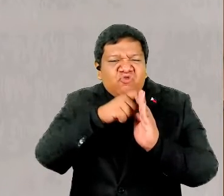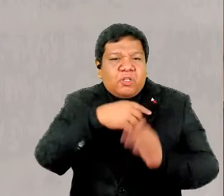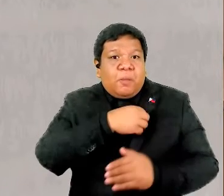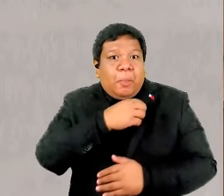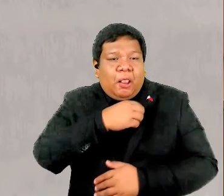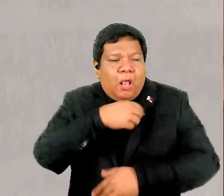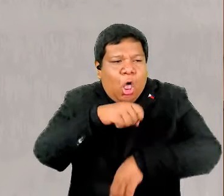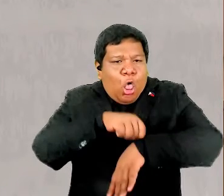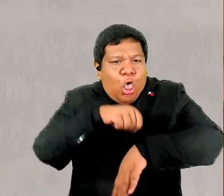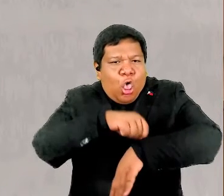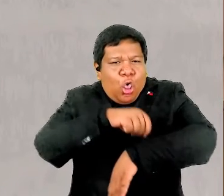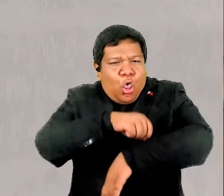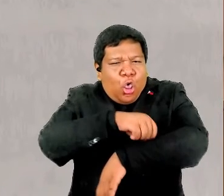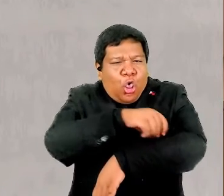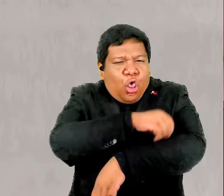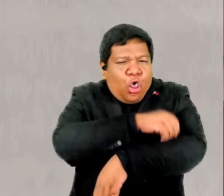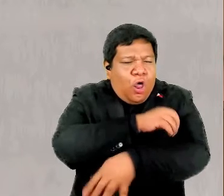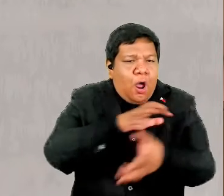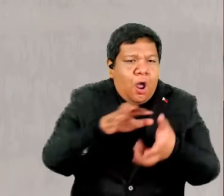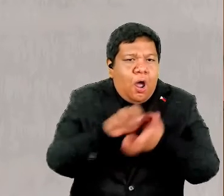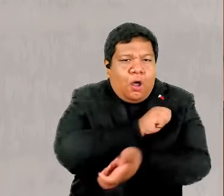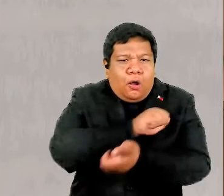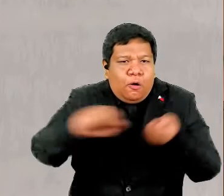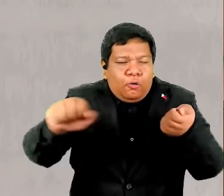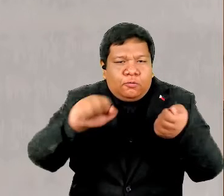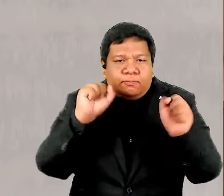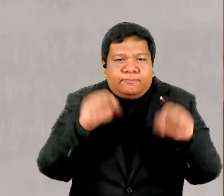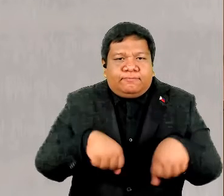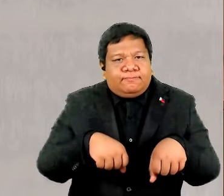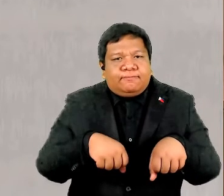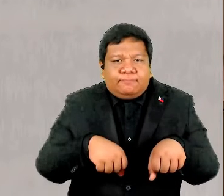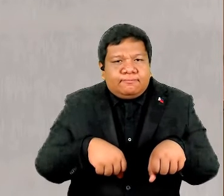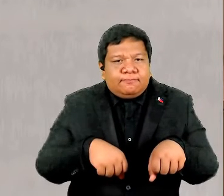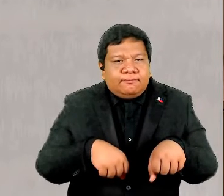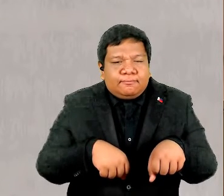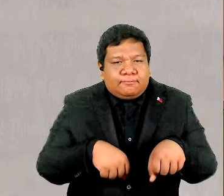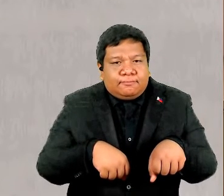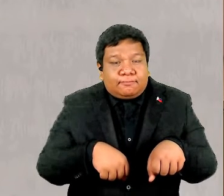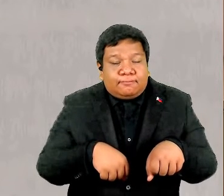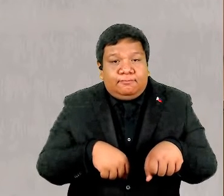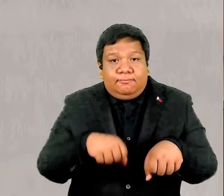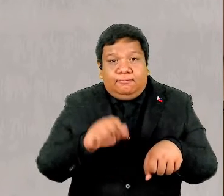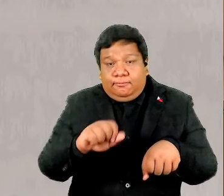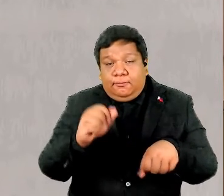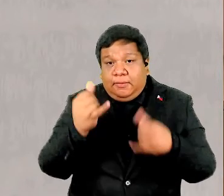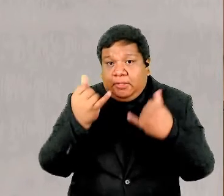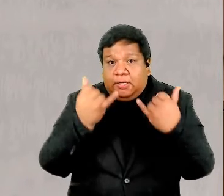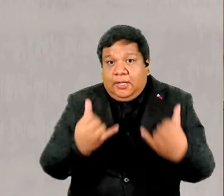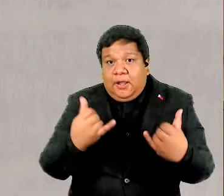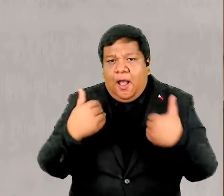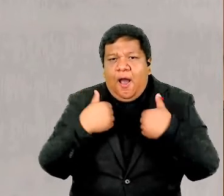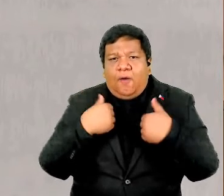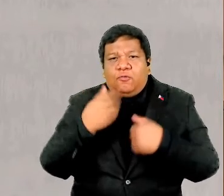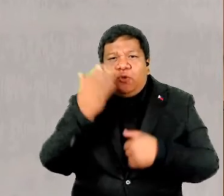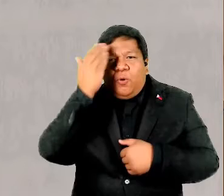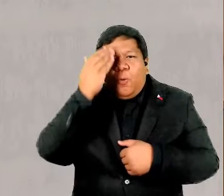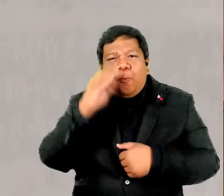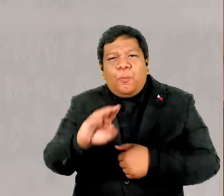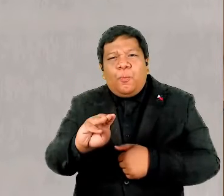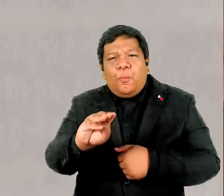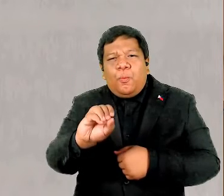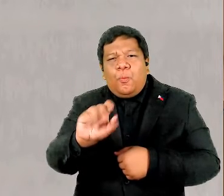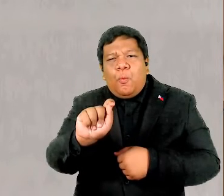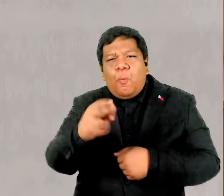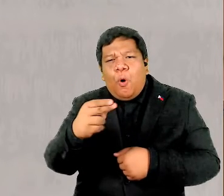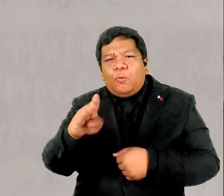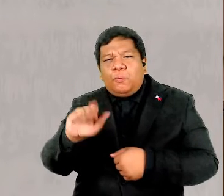into clothes and they will ruin the clothes. Ngayon, meron tayong mga mothballs, no? But